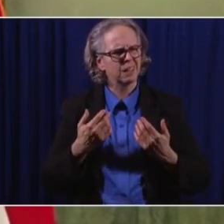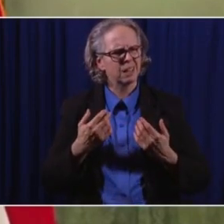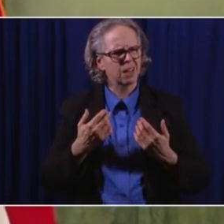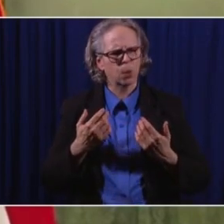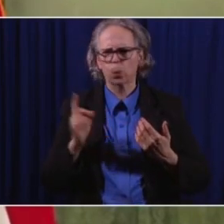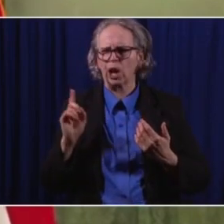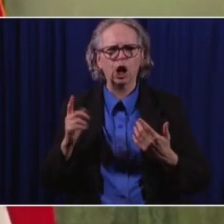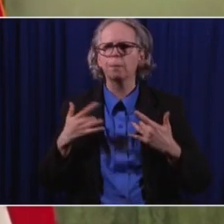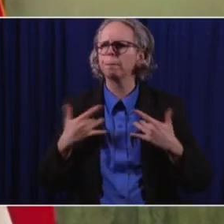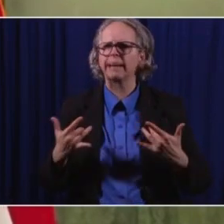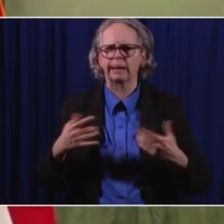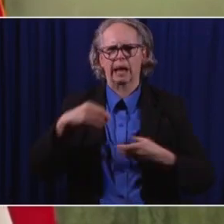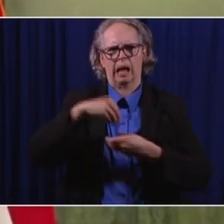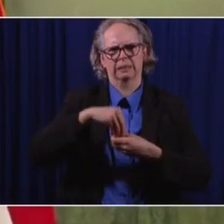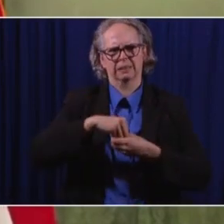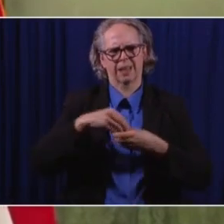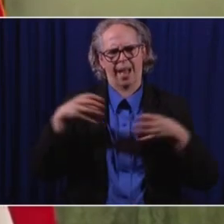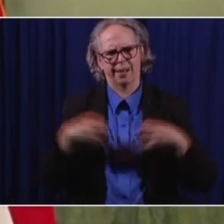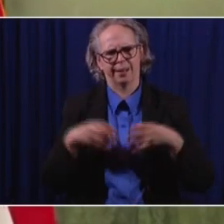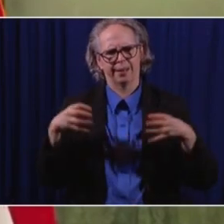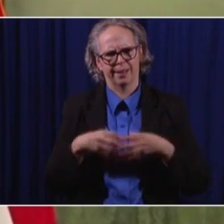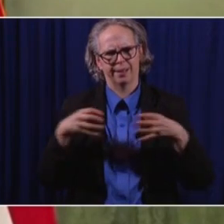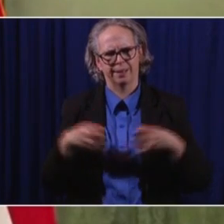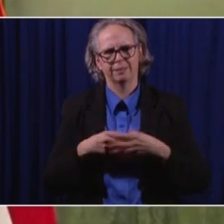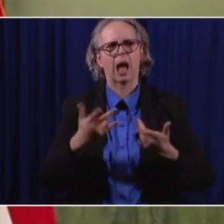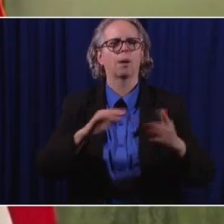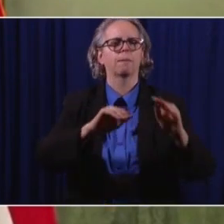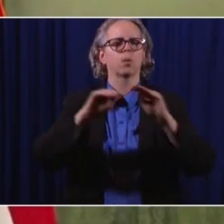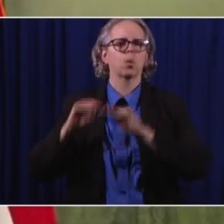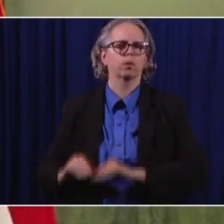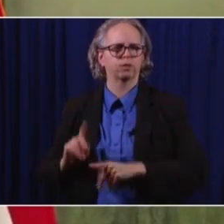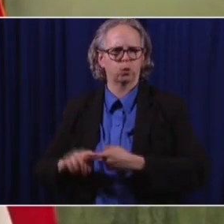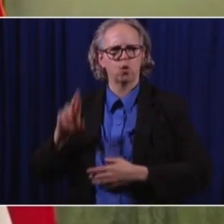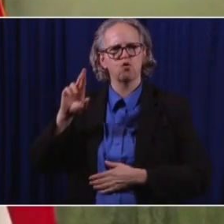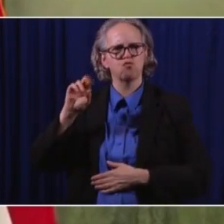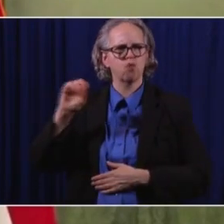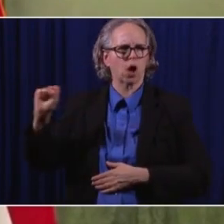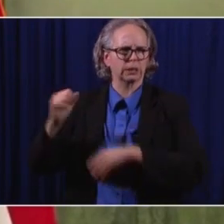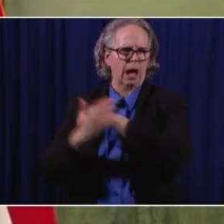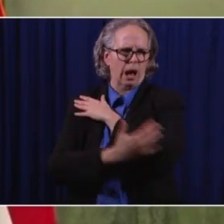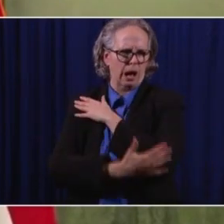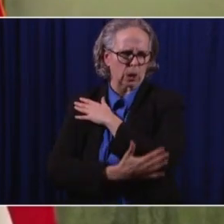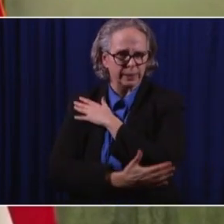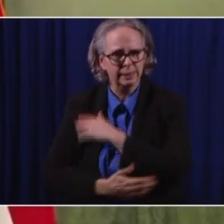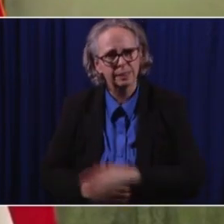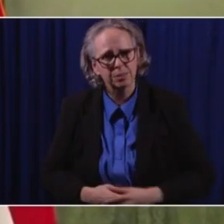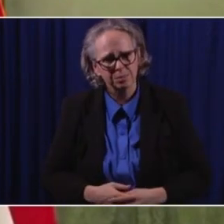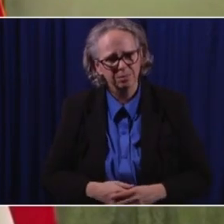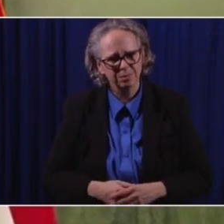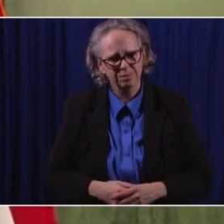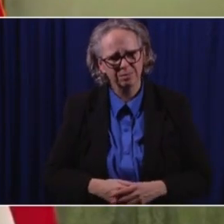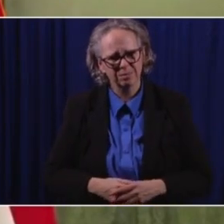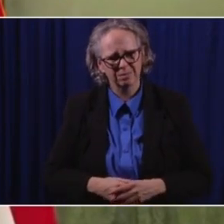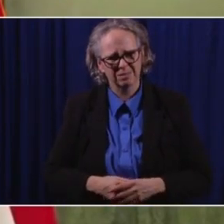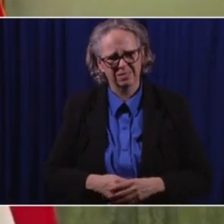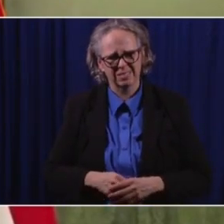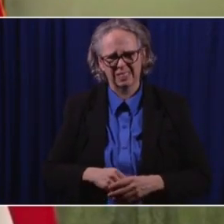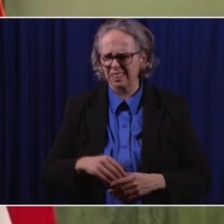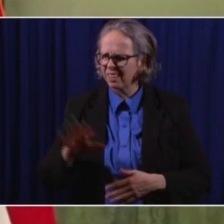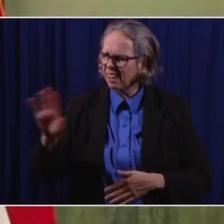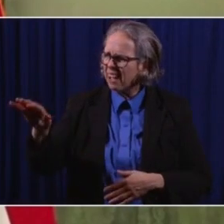Ross County. Ross County is red for the first time this week. County health department officials said they're seeing a few